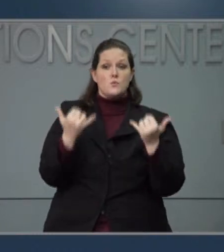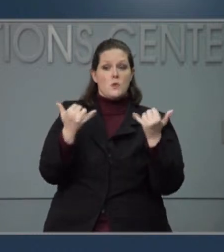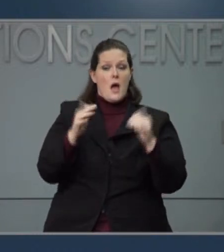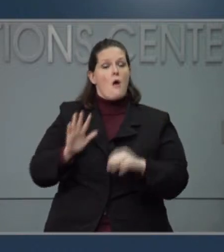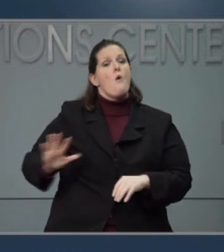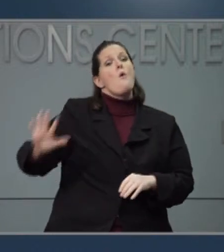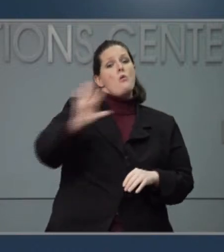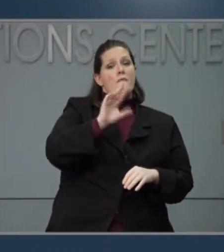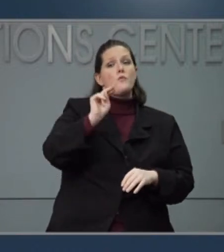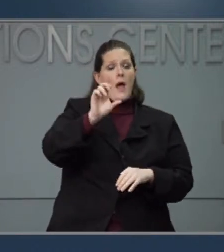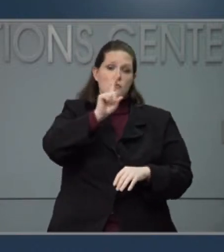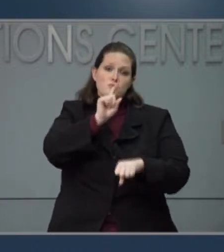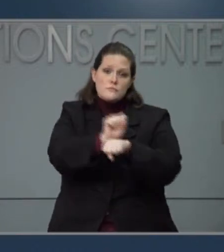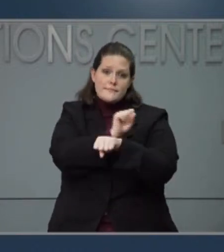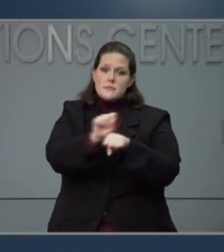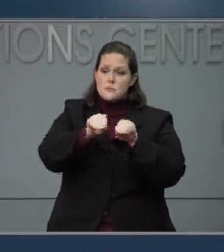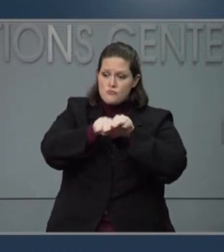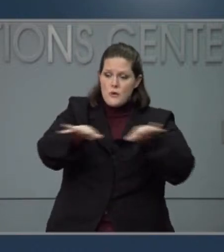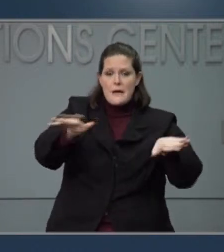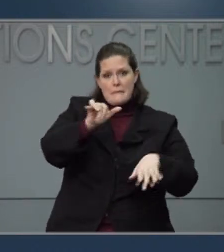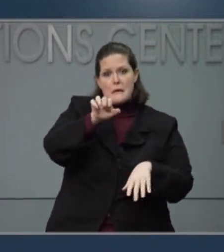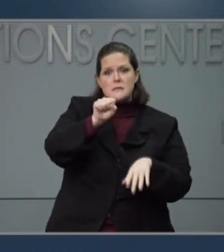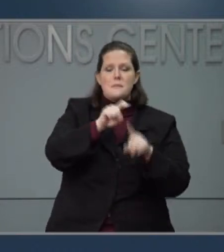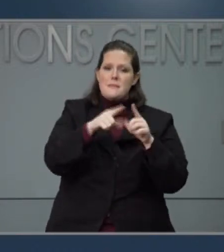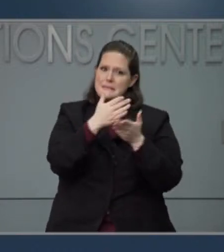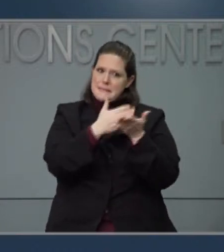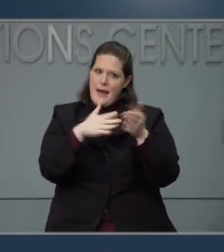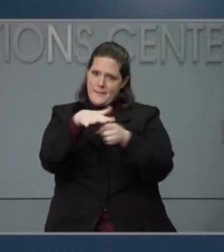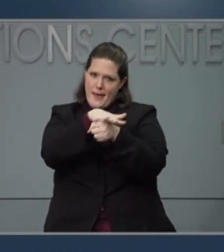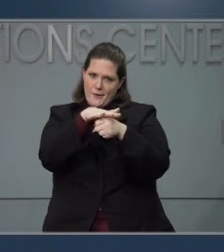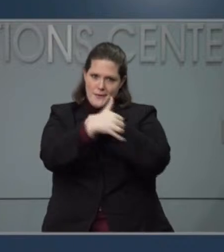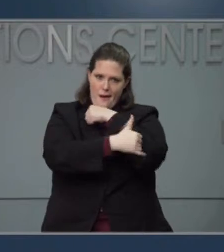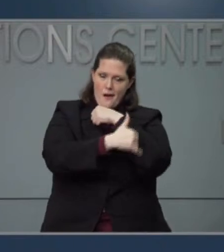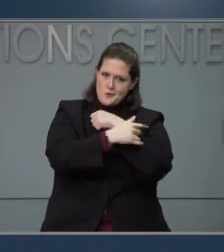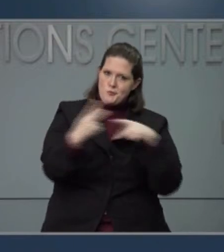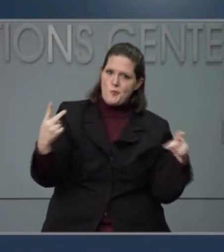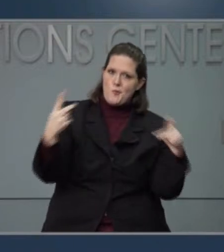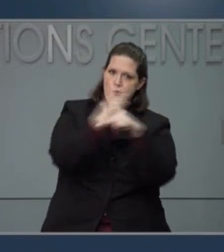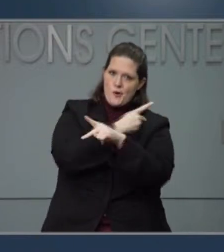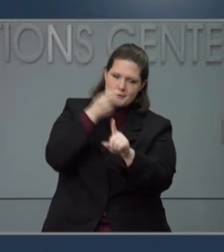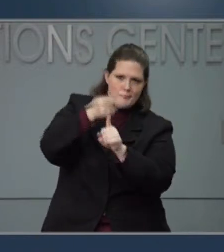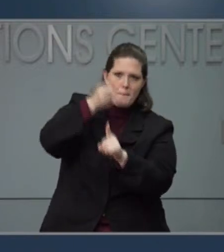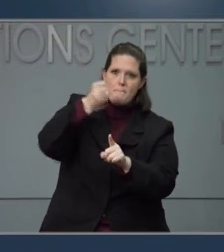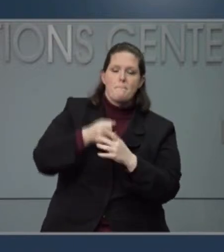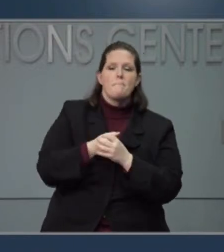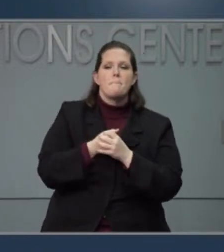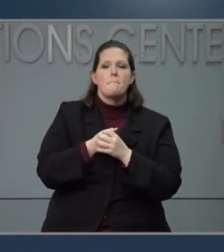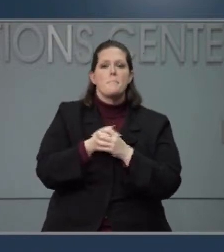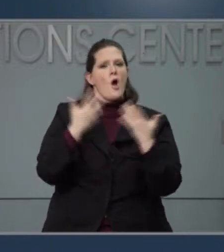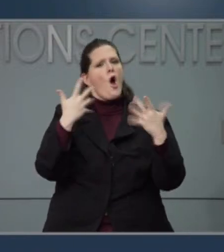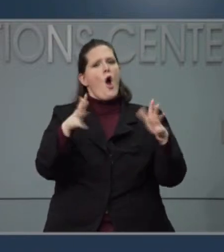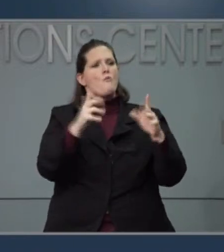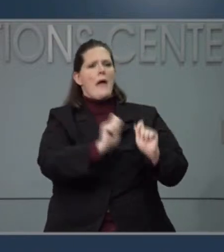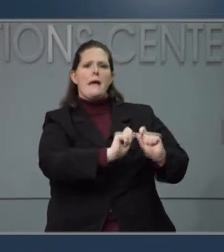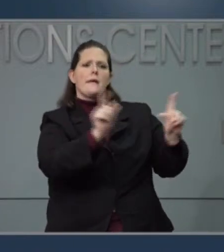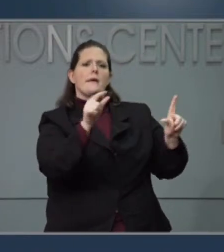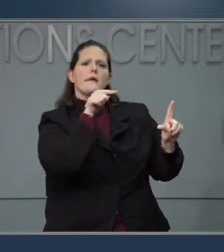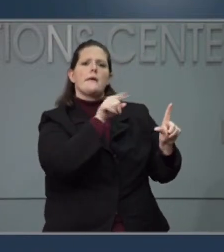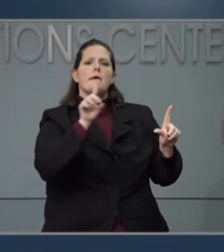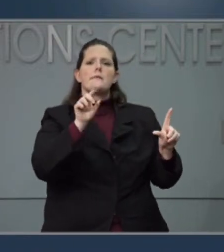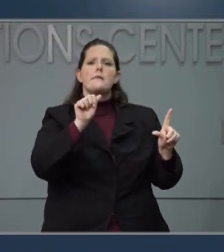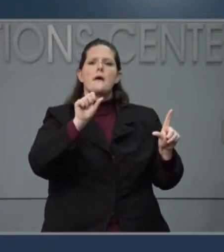virus is impacting some counties even harder. You can see this already on our dashboard right now, which